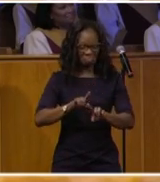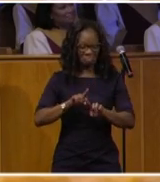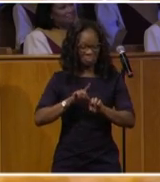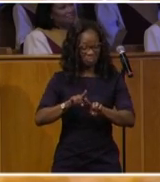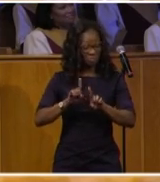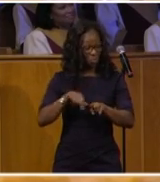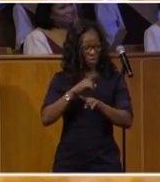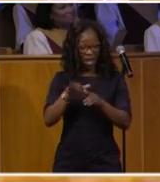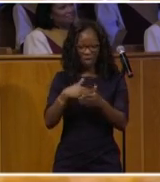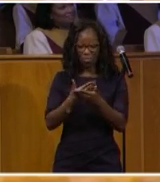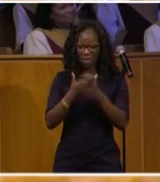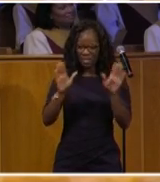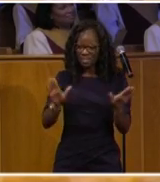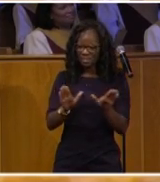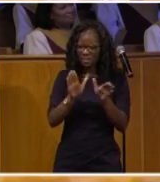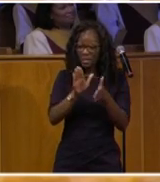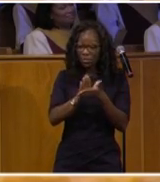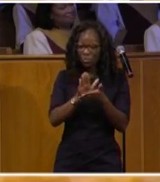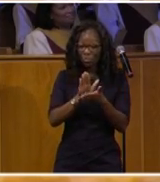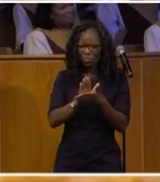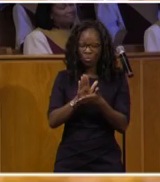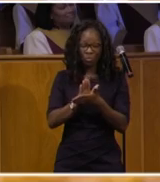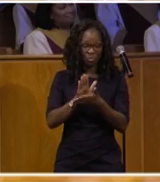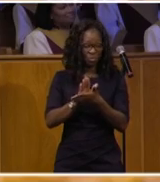And when I got to Sunday school,